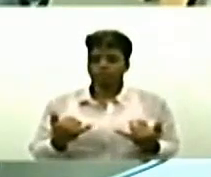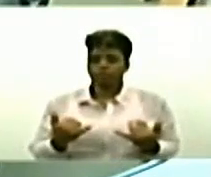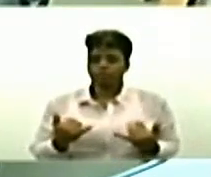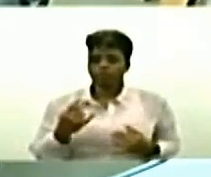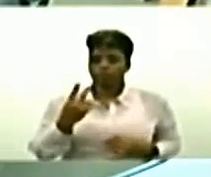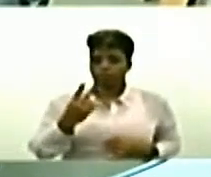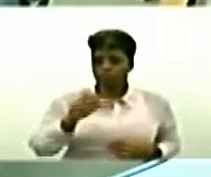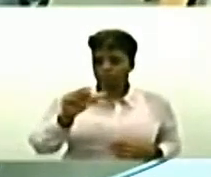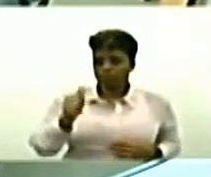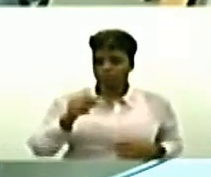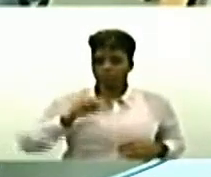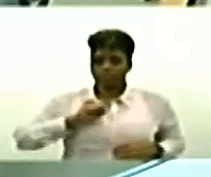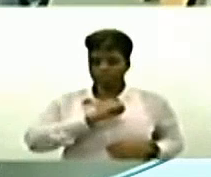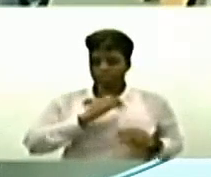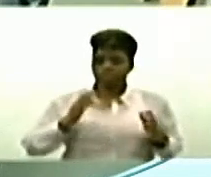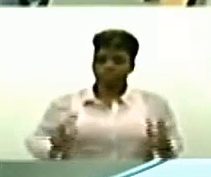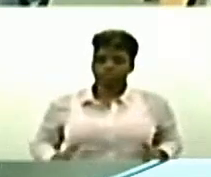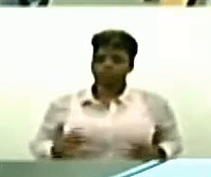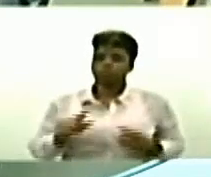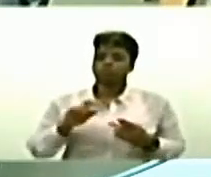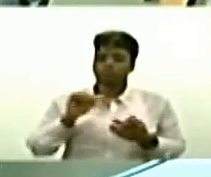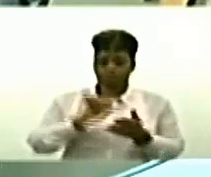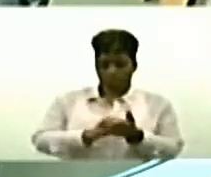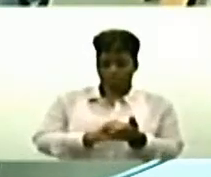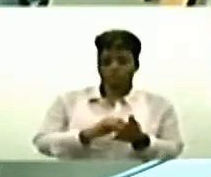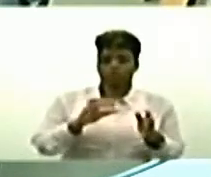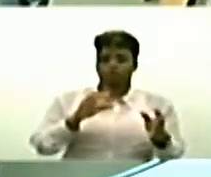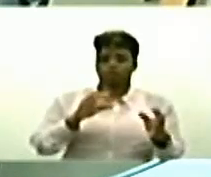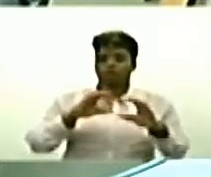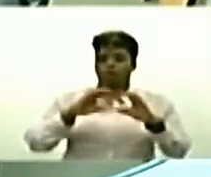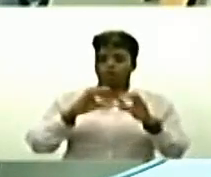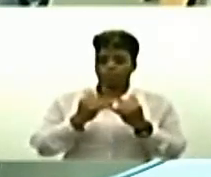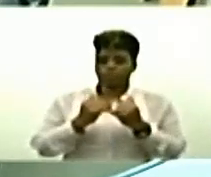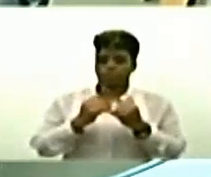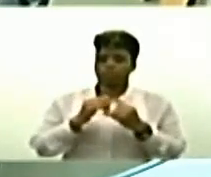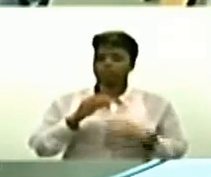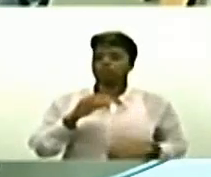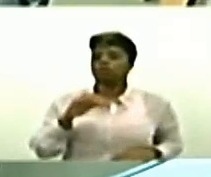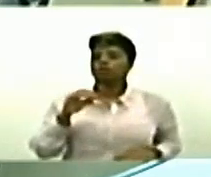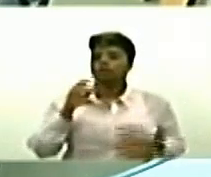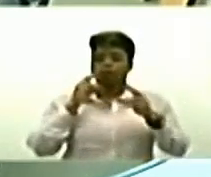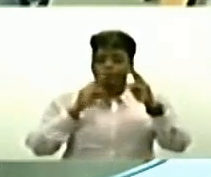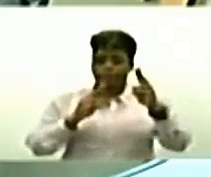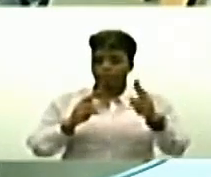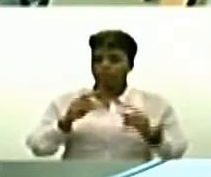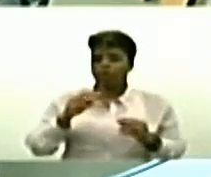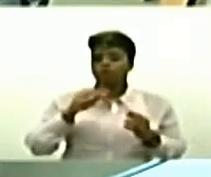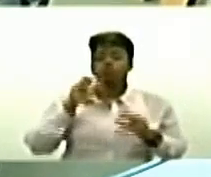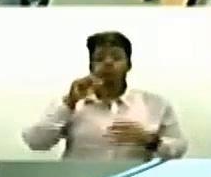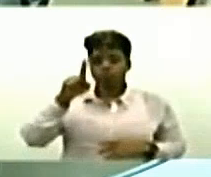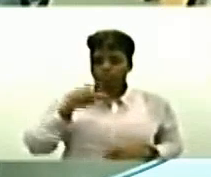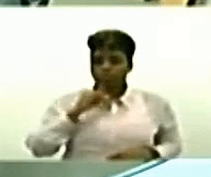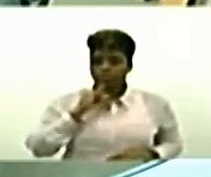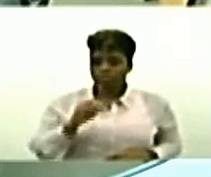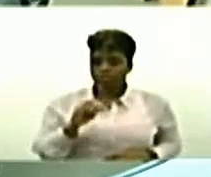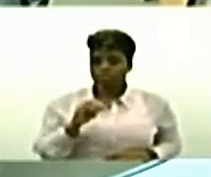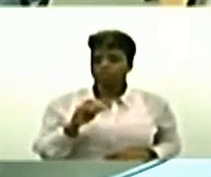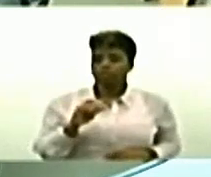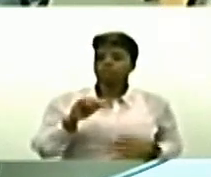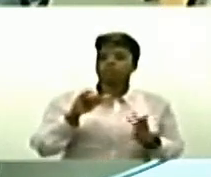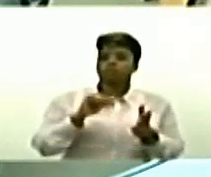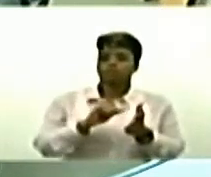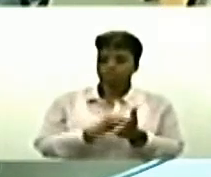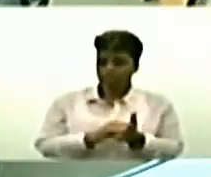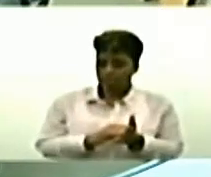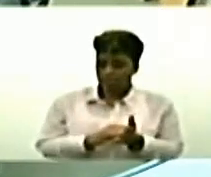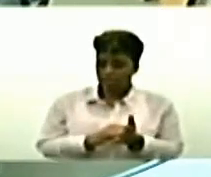other senators to the said committee. Honorable members, the question proposed is that it be